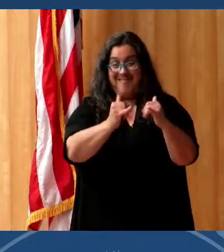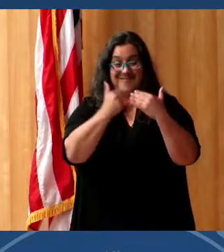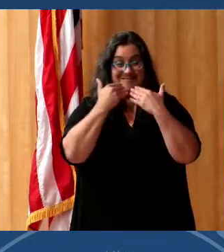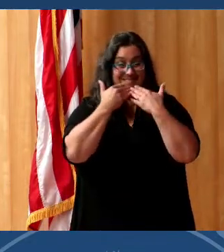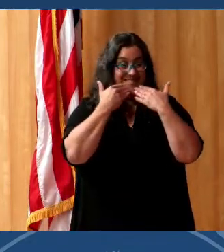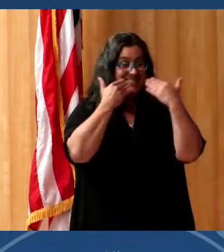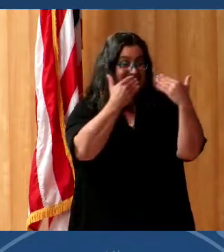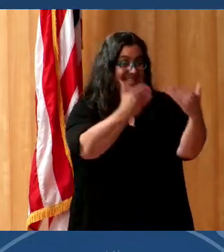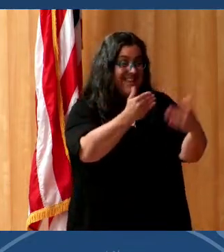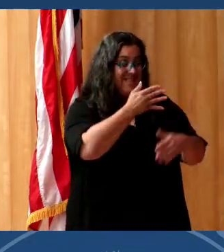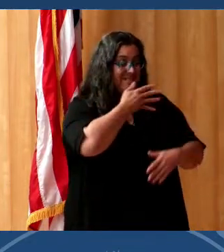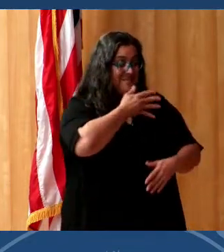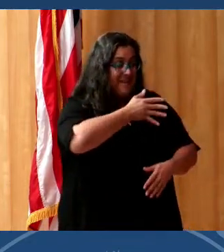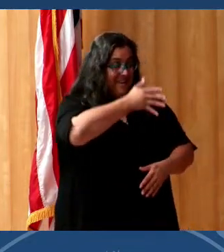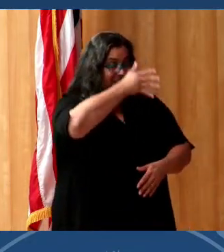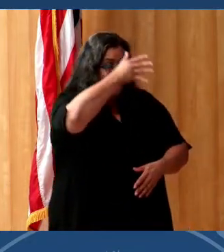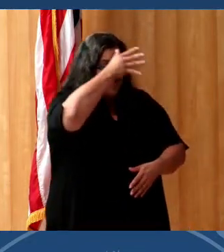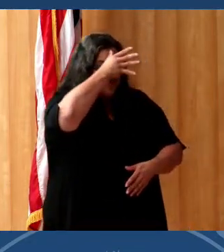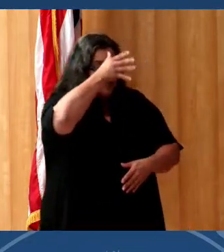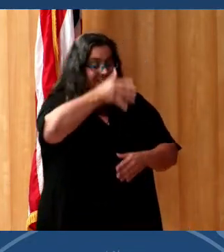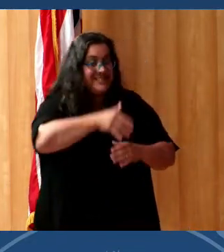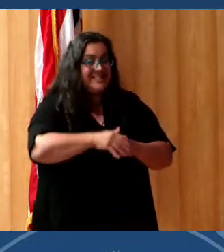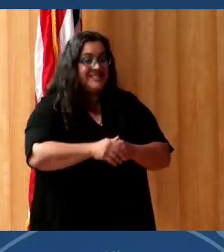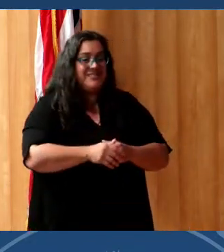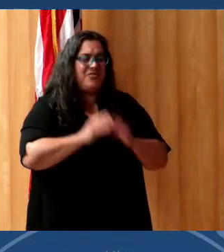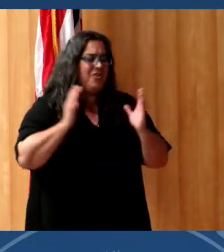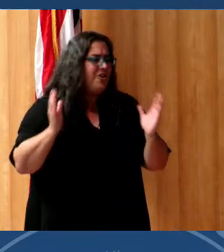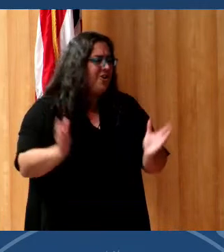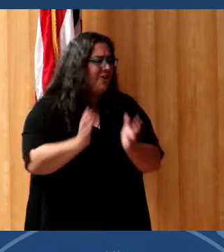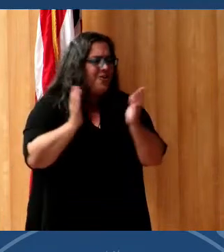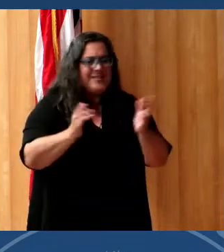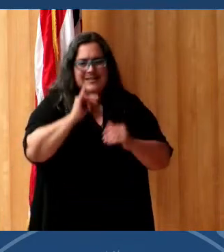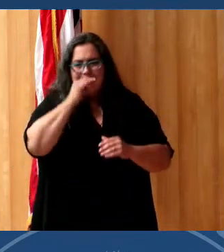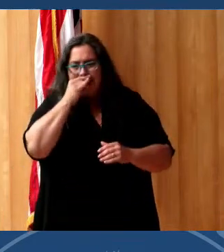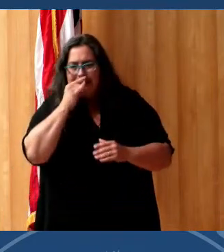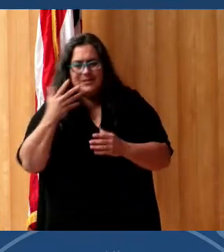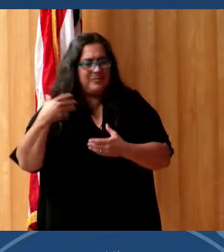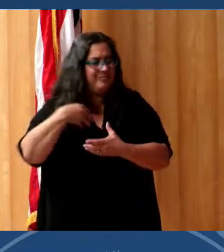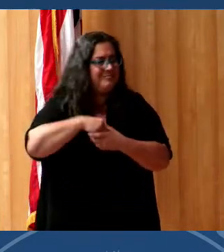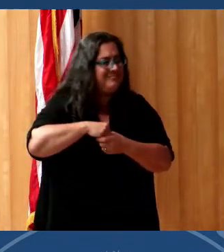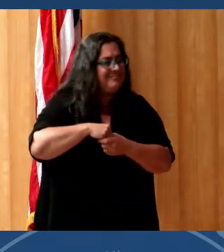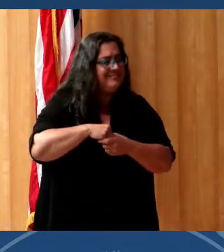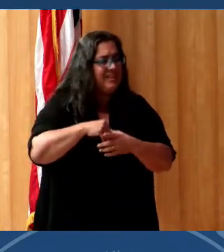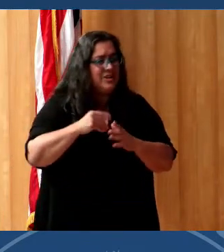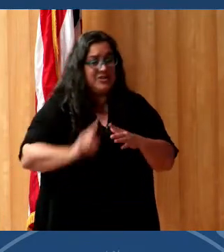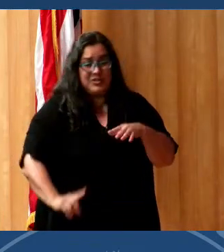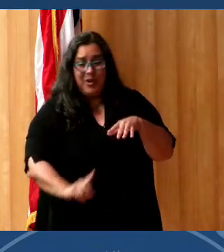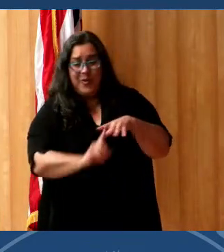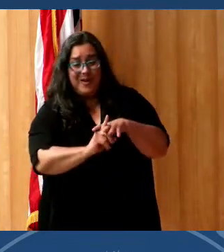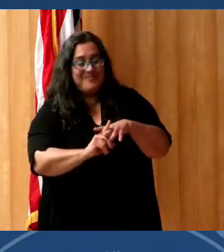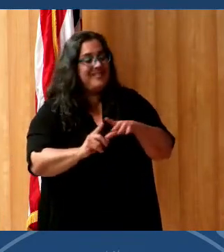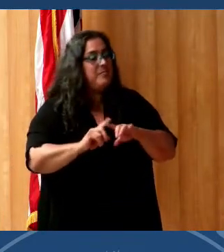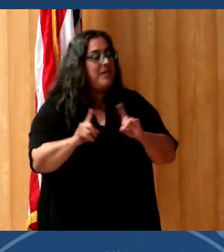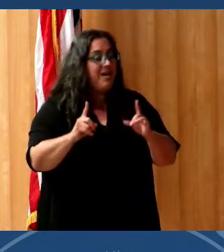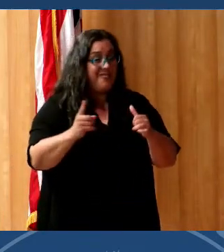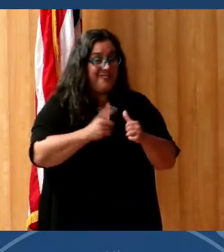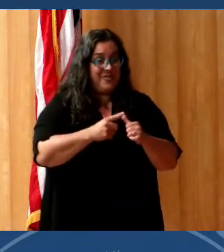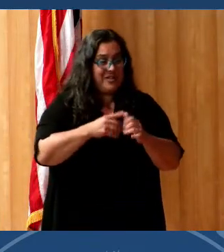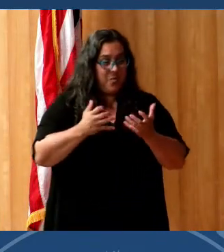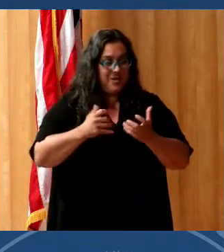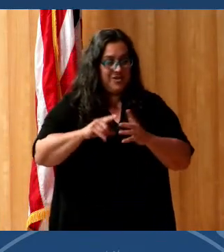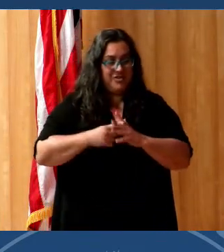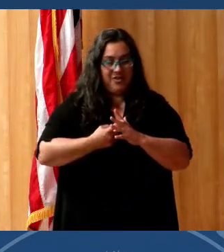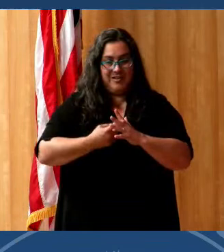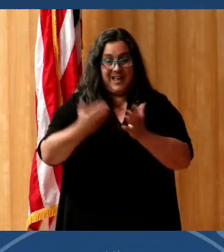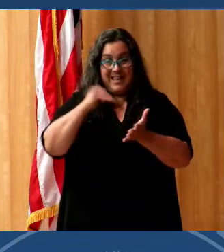thanks to the parents for encouraging your kids to participate and show up. But I want to first start by,